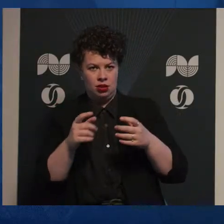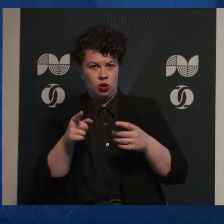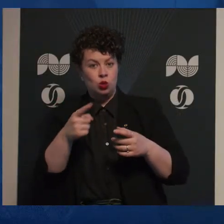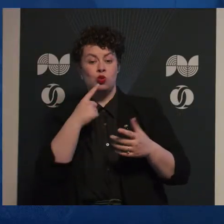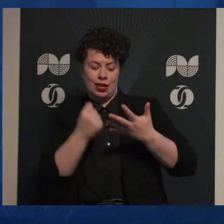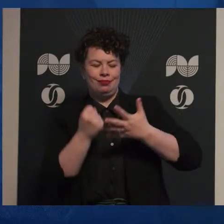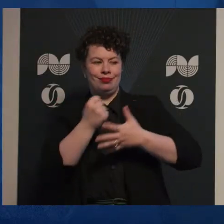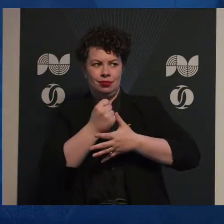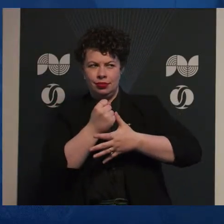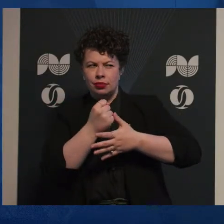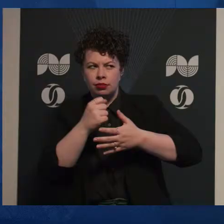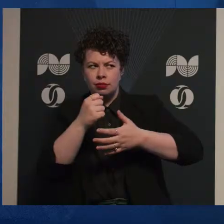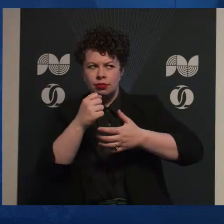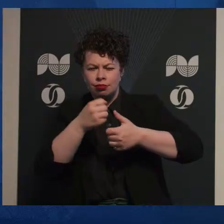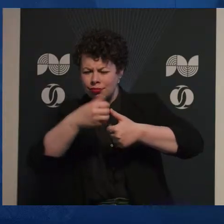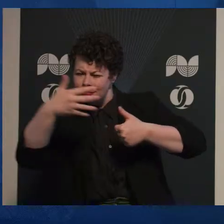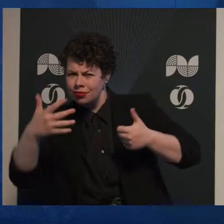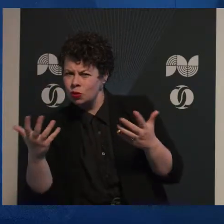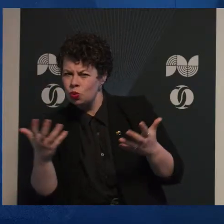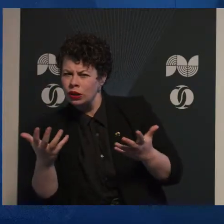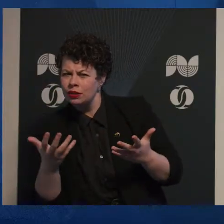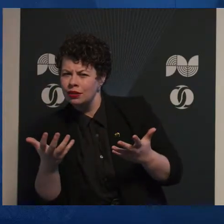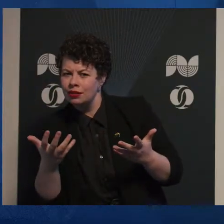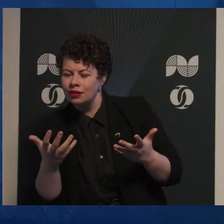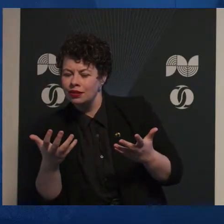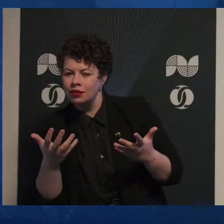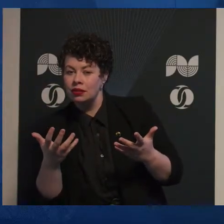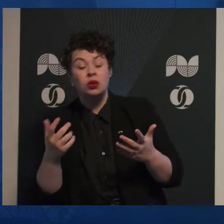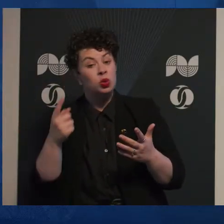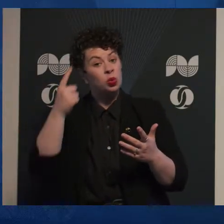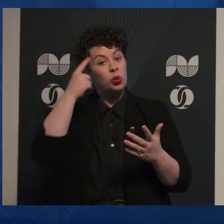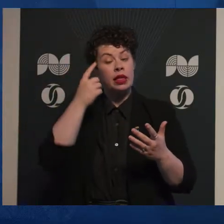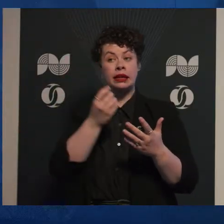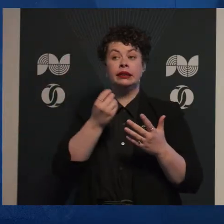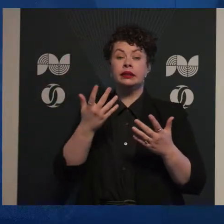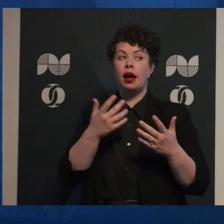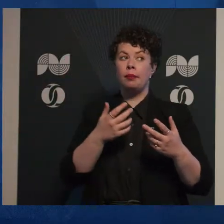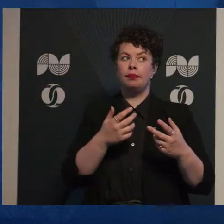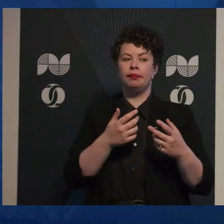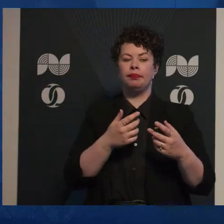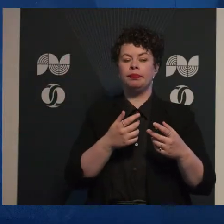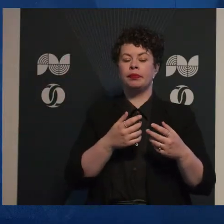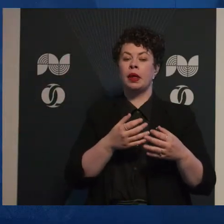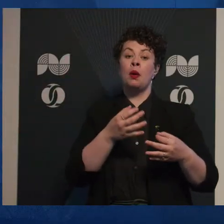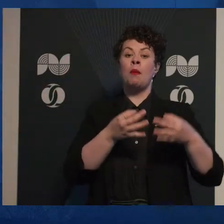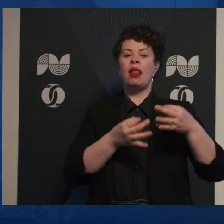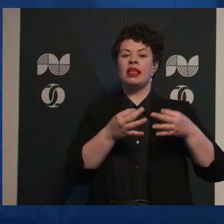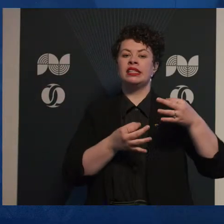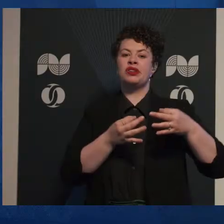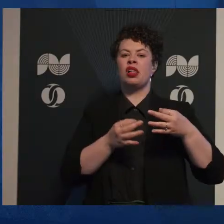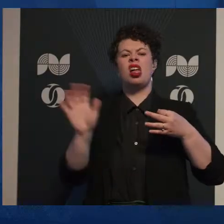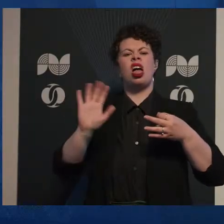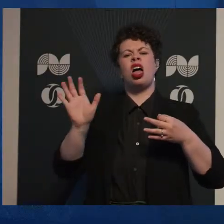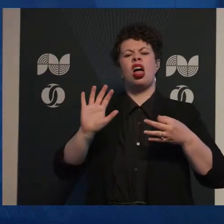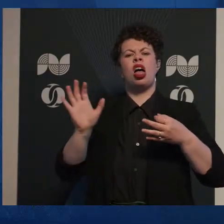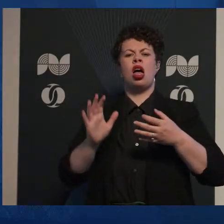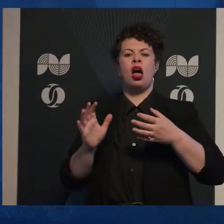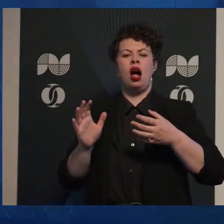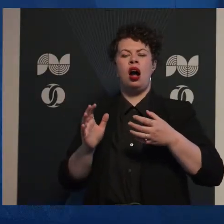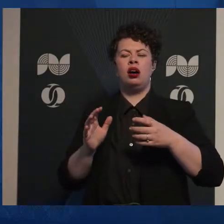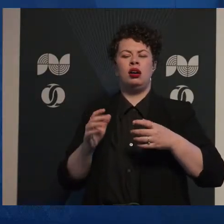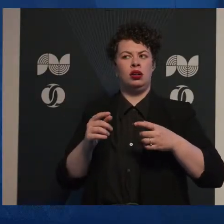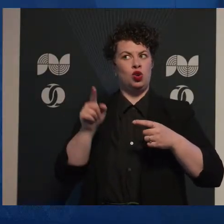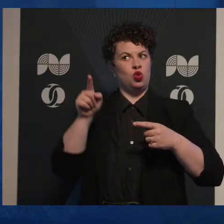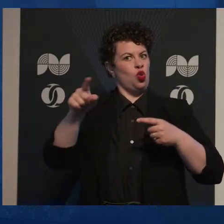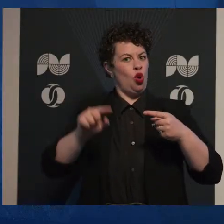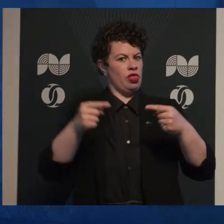Do you see yourself as a bit of a counterweight to some political pressures that might pull the other way?